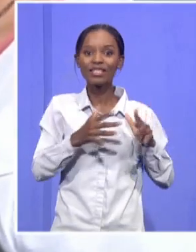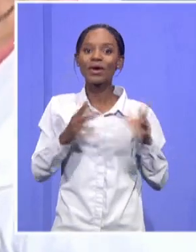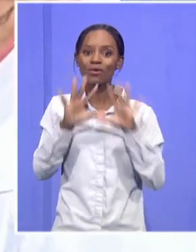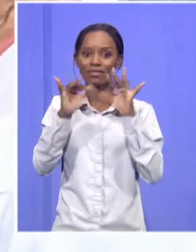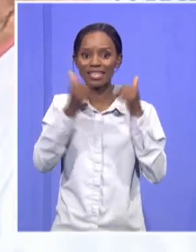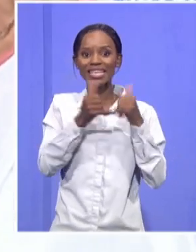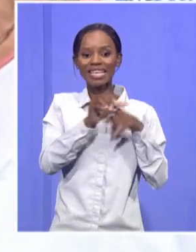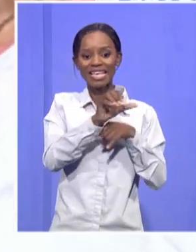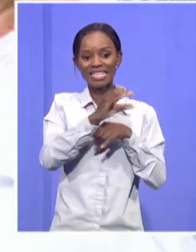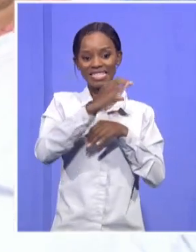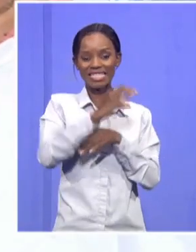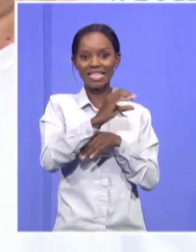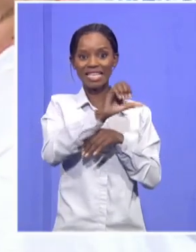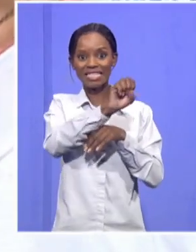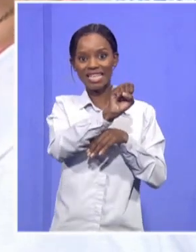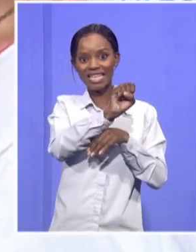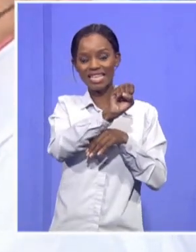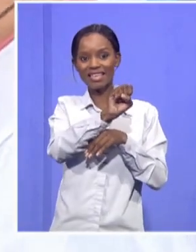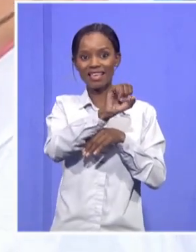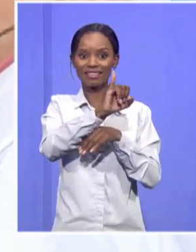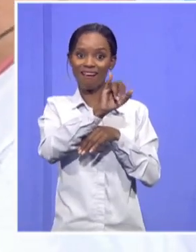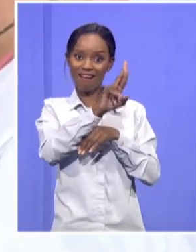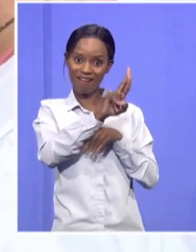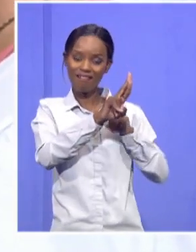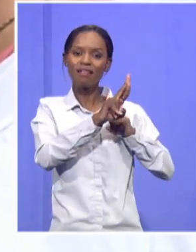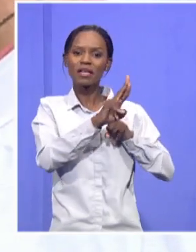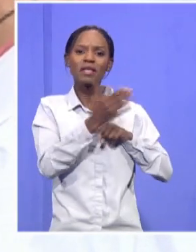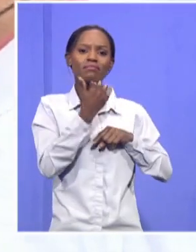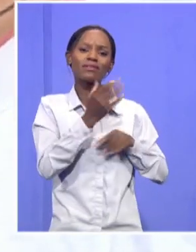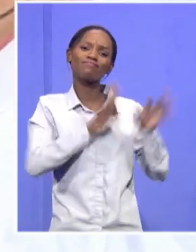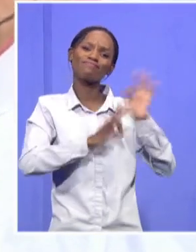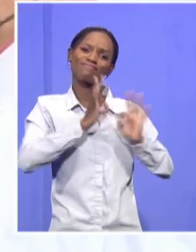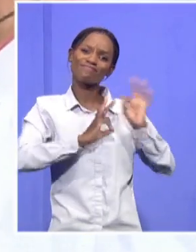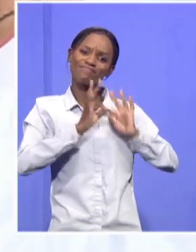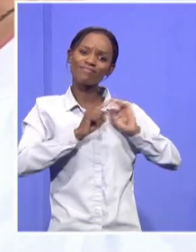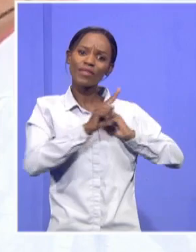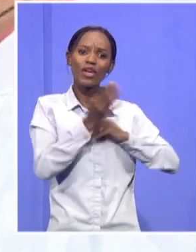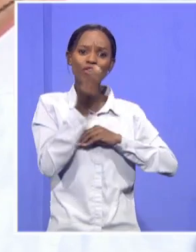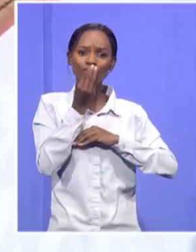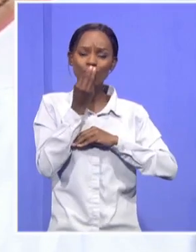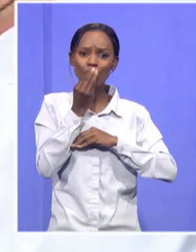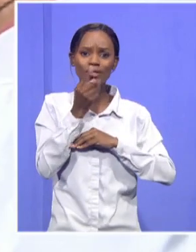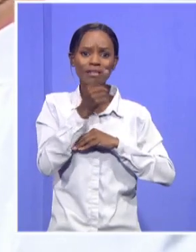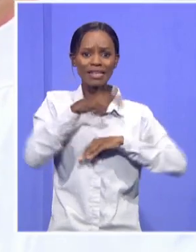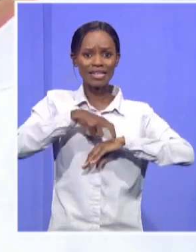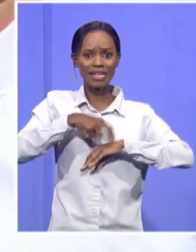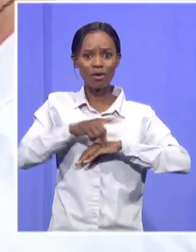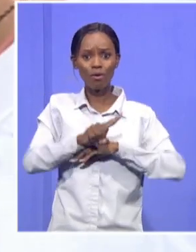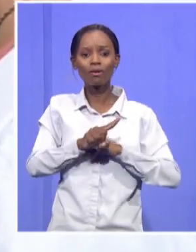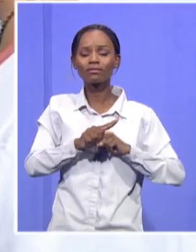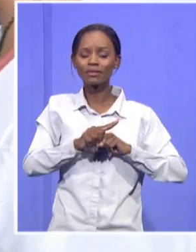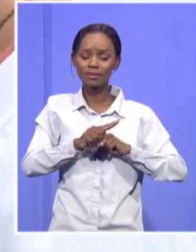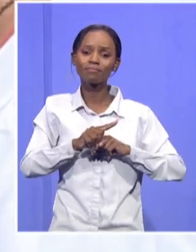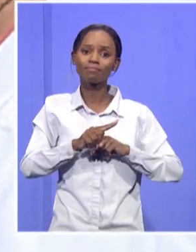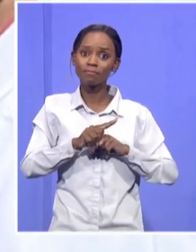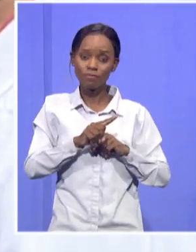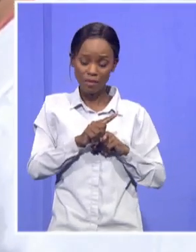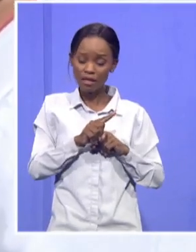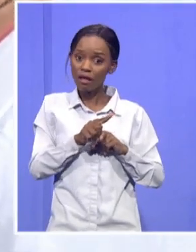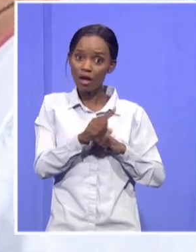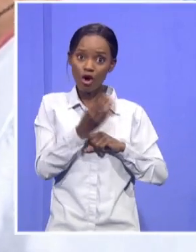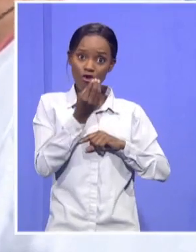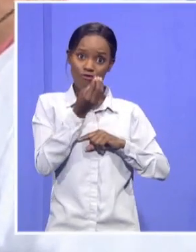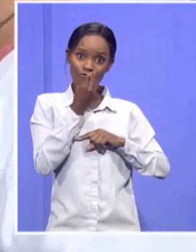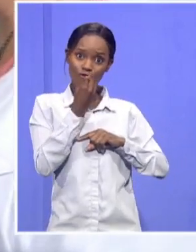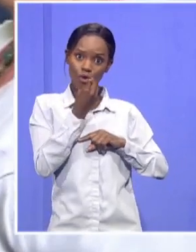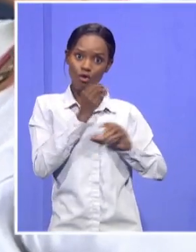talking to us. This concept of every morsel counts, that food does not necessarily need to be thrown away.